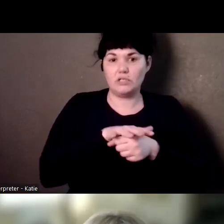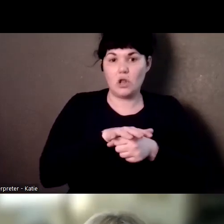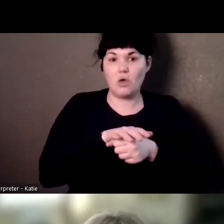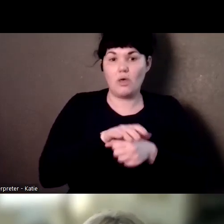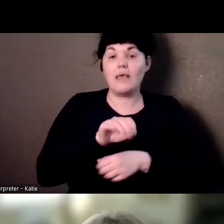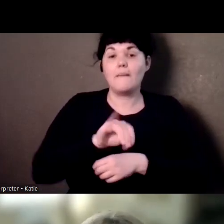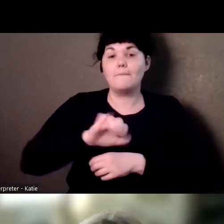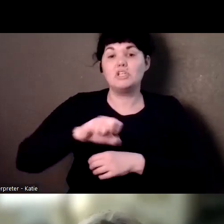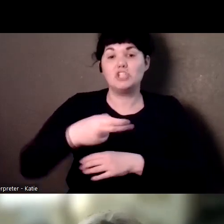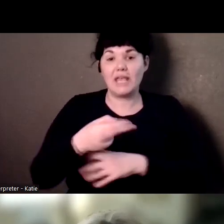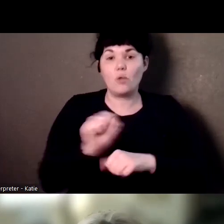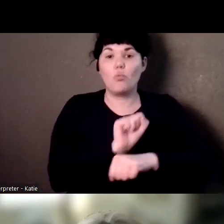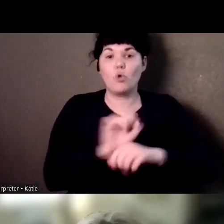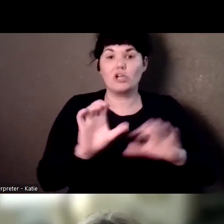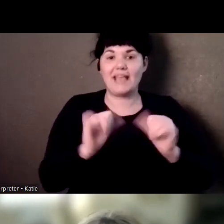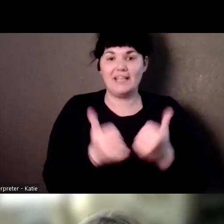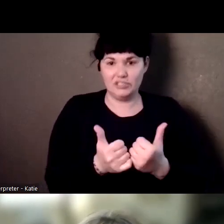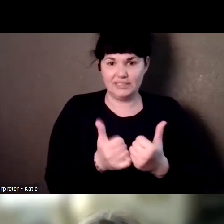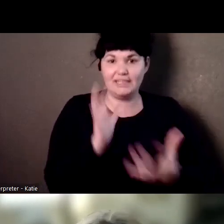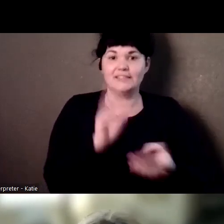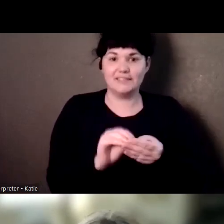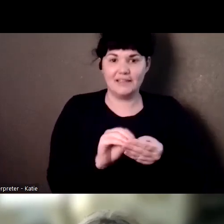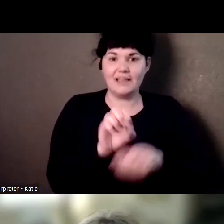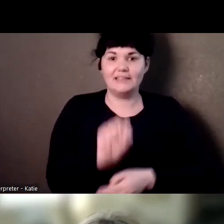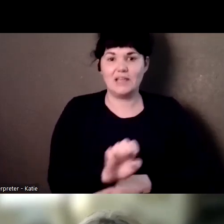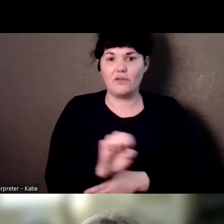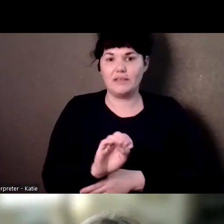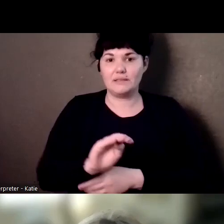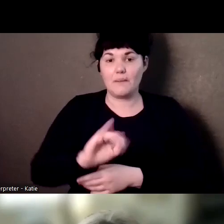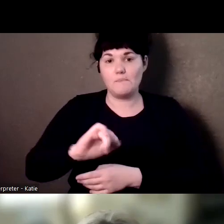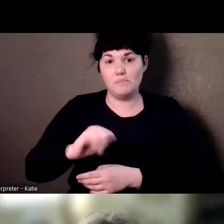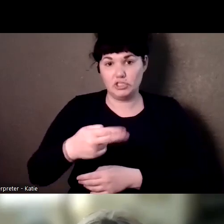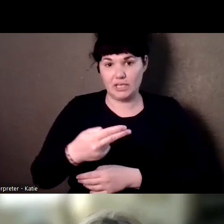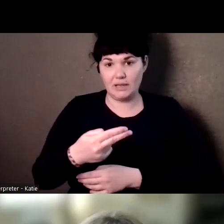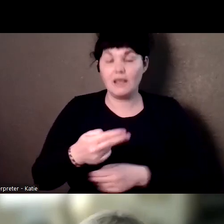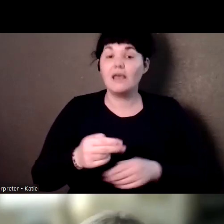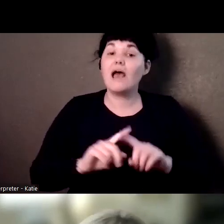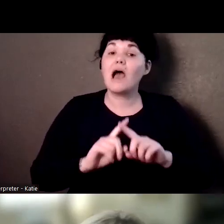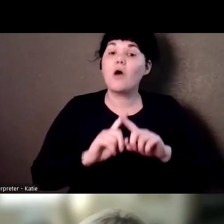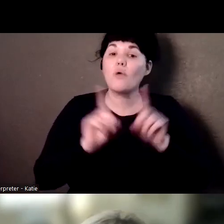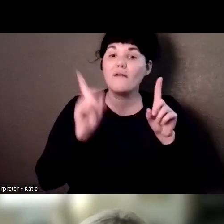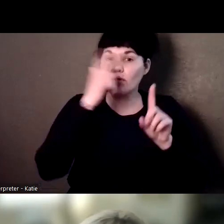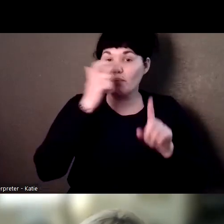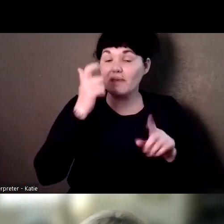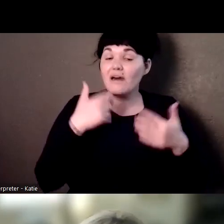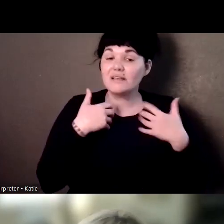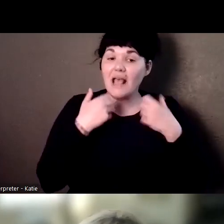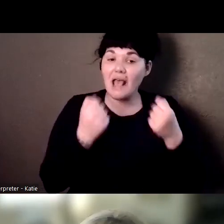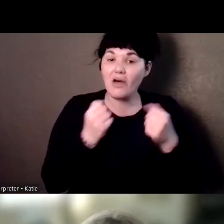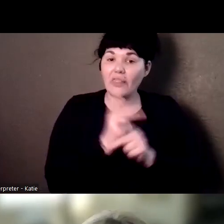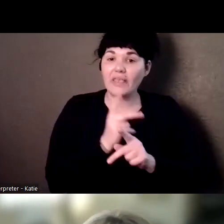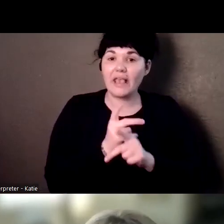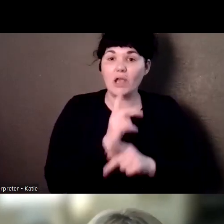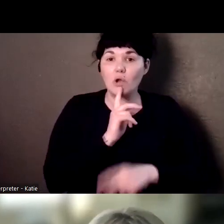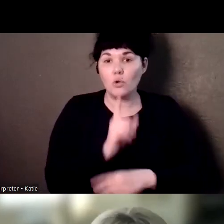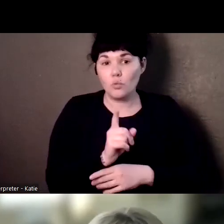agencies in Southeast Michigan. However, because healthcare really